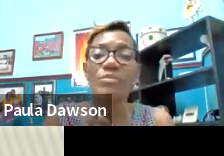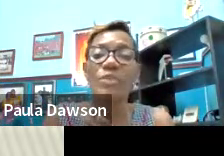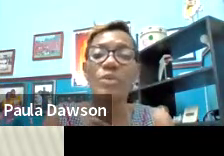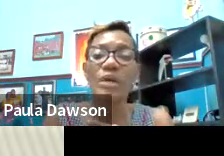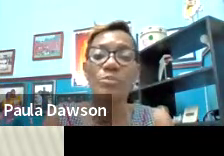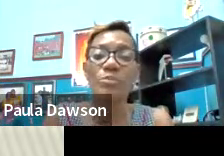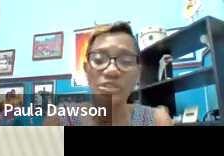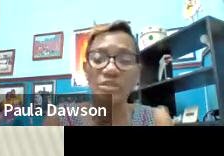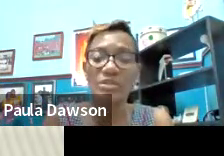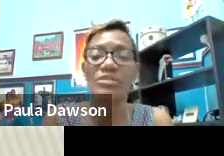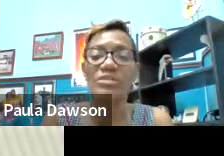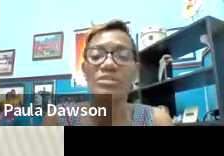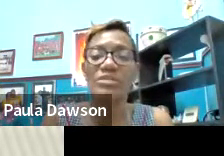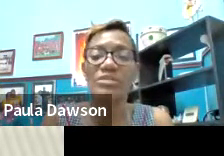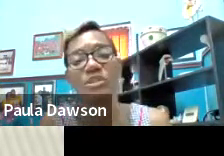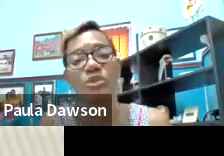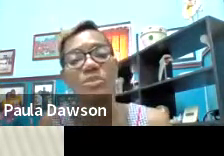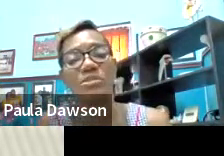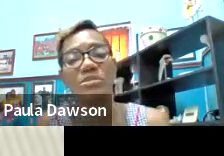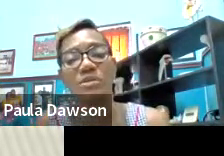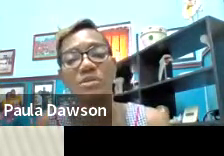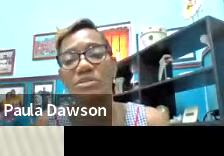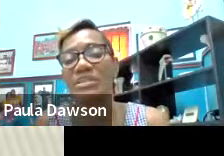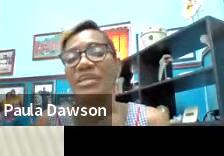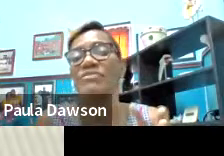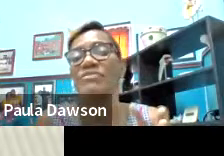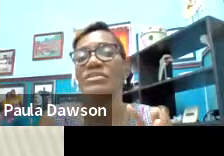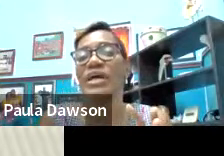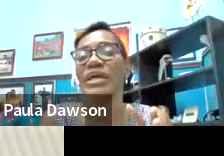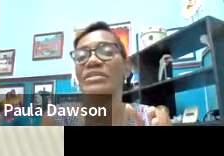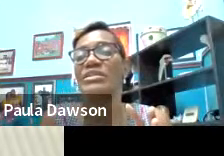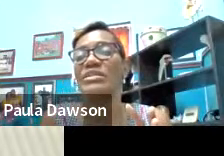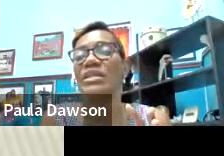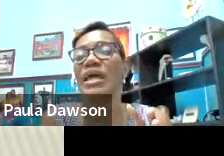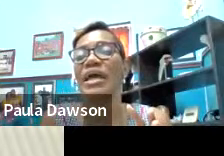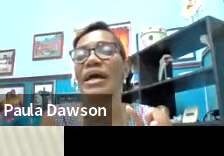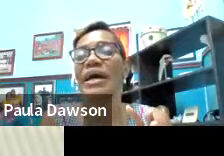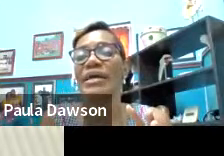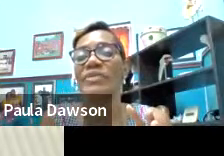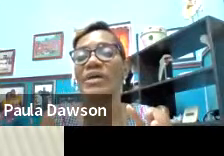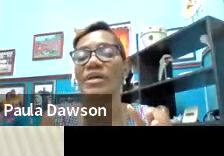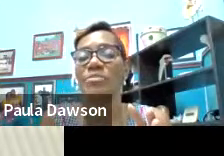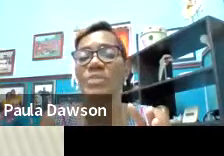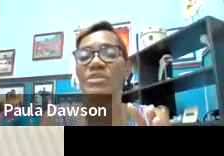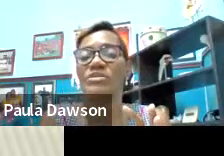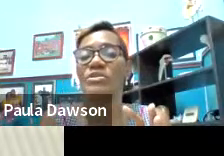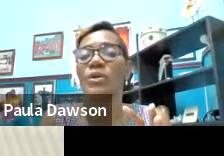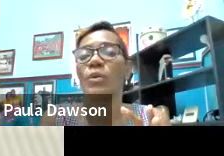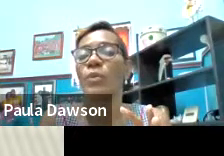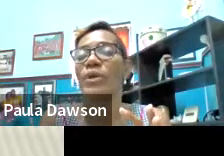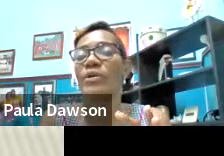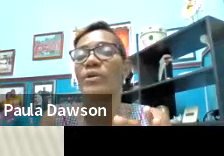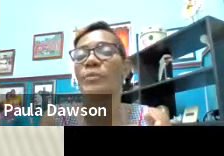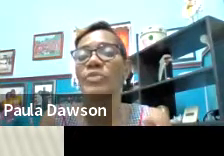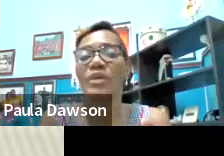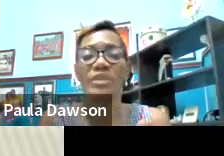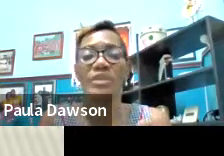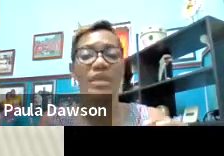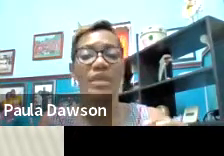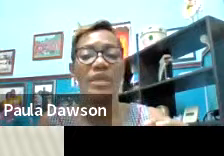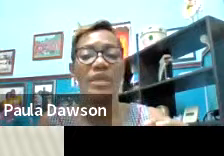can give them a pressure ulcer, which we call decubitus ulcer. It can affect your hygiene. I have had patients